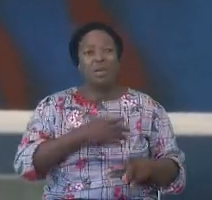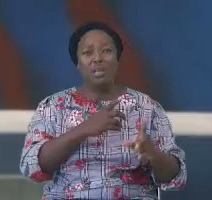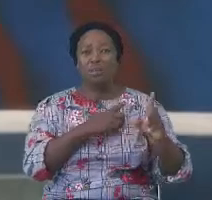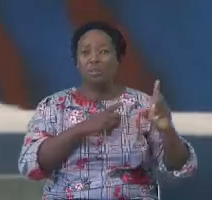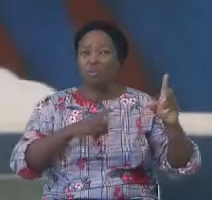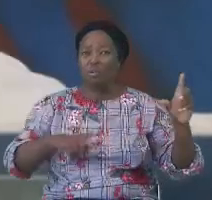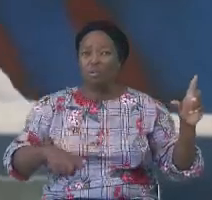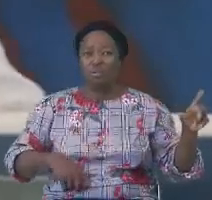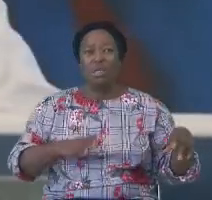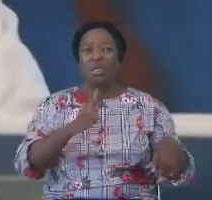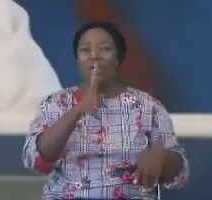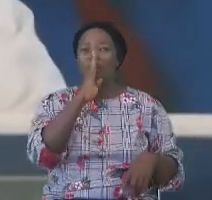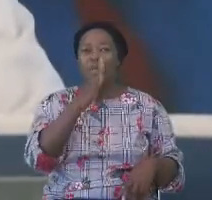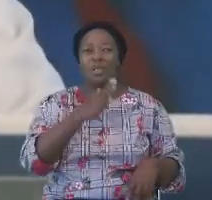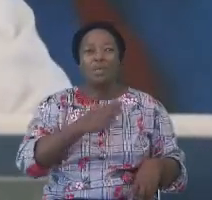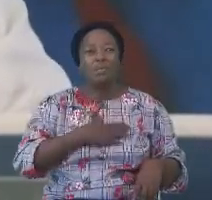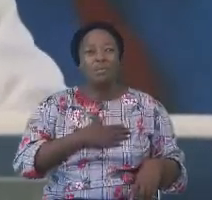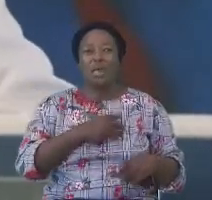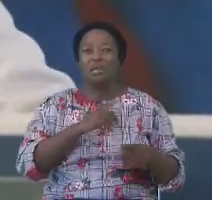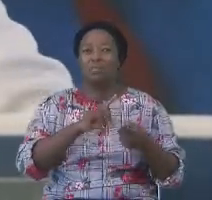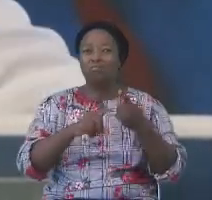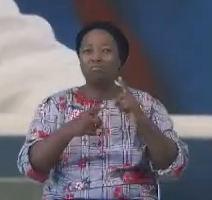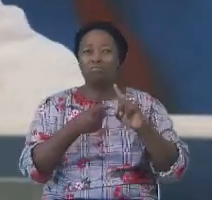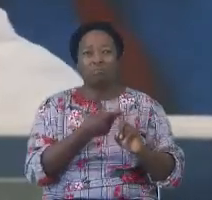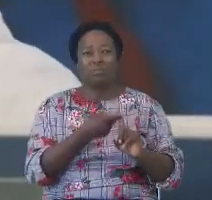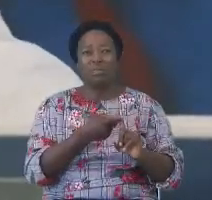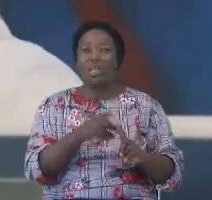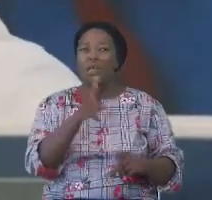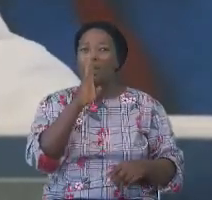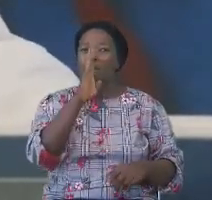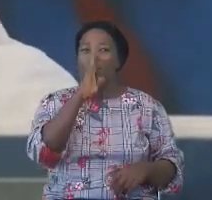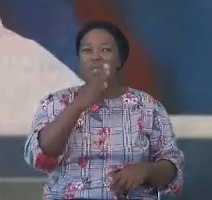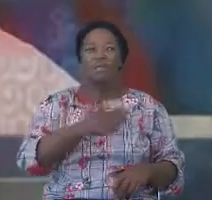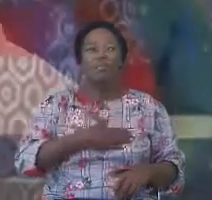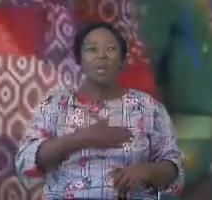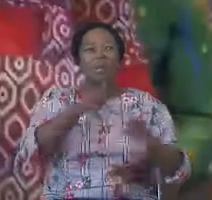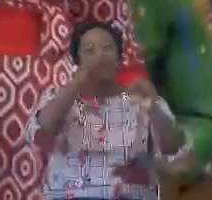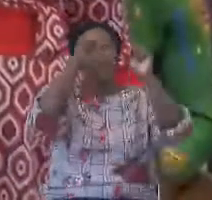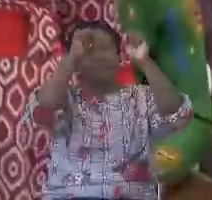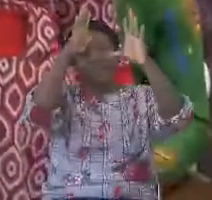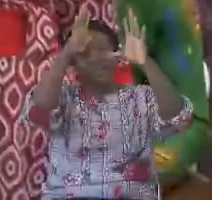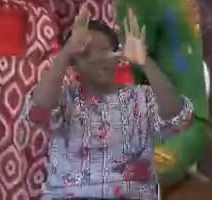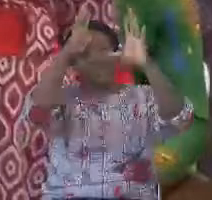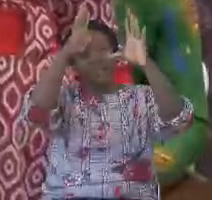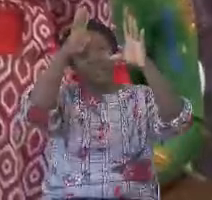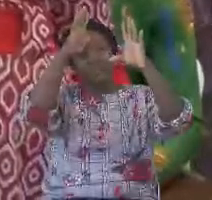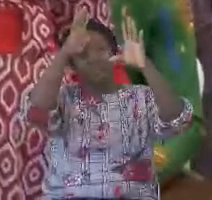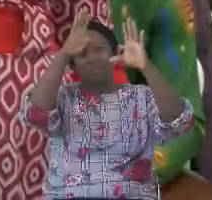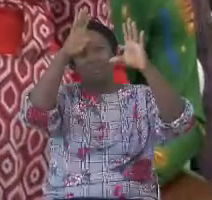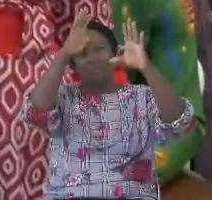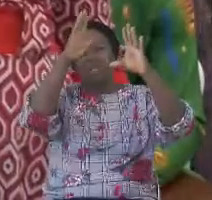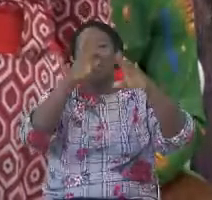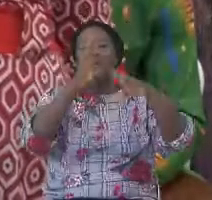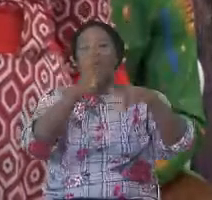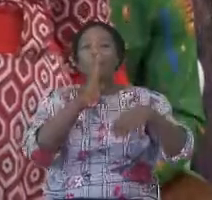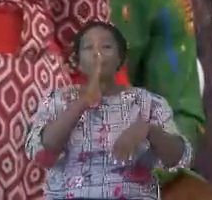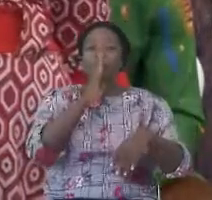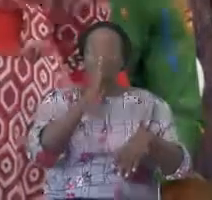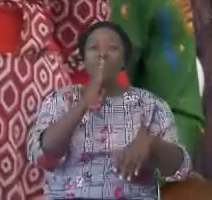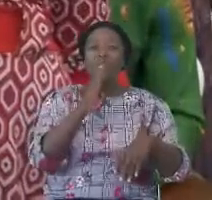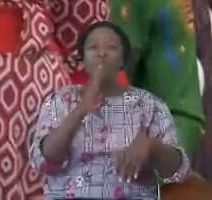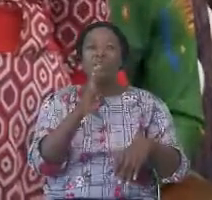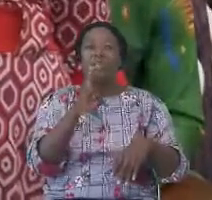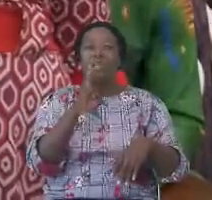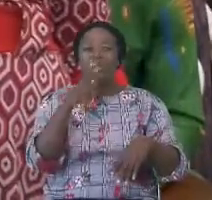friend be my lord be my companion that the